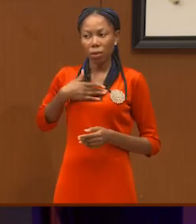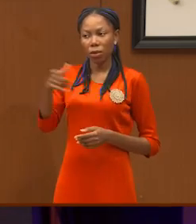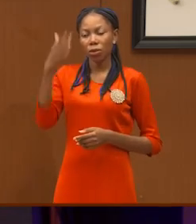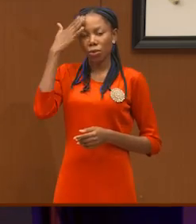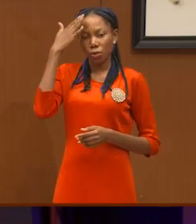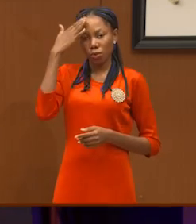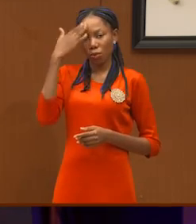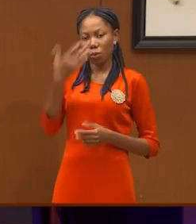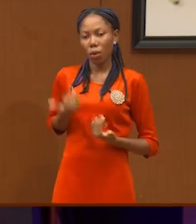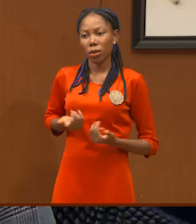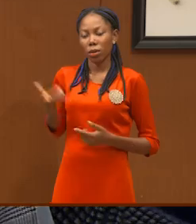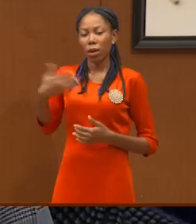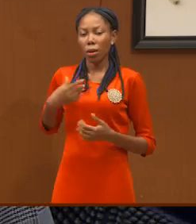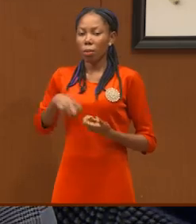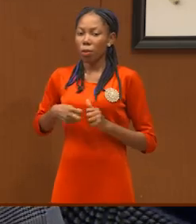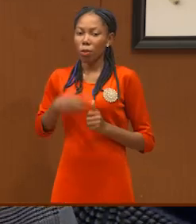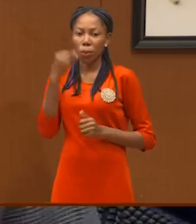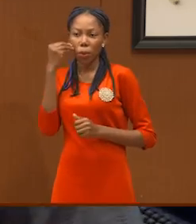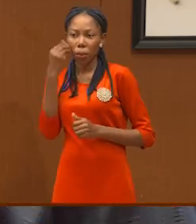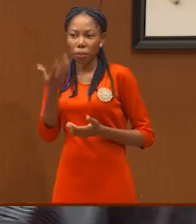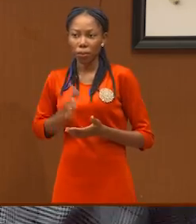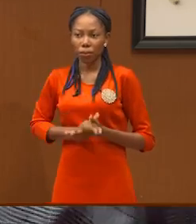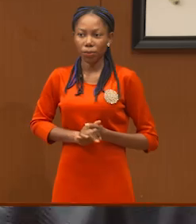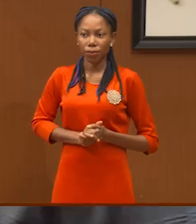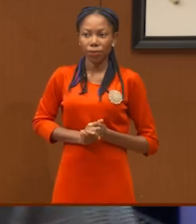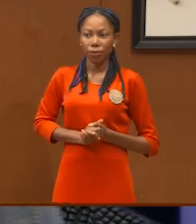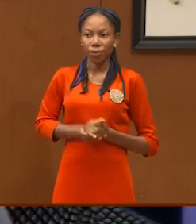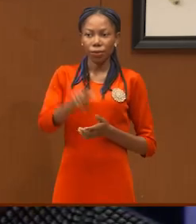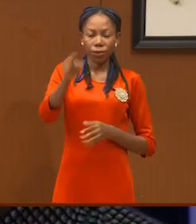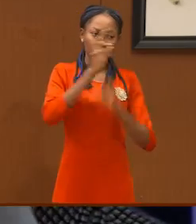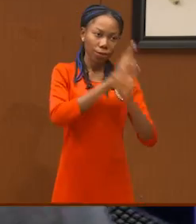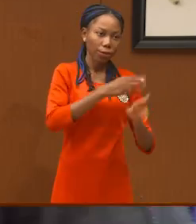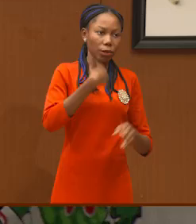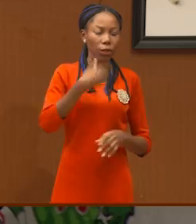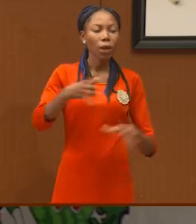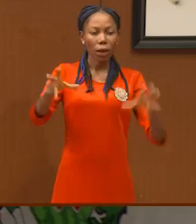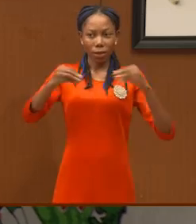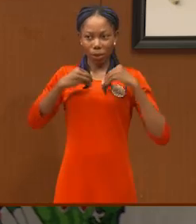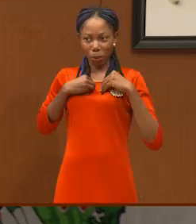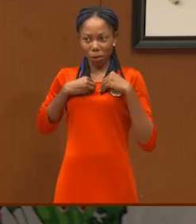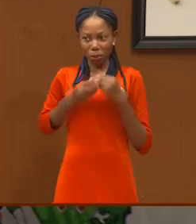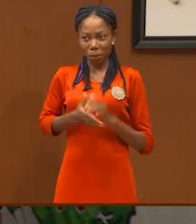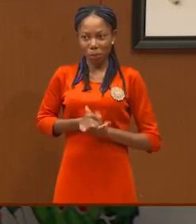I'm saying so. Please. Anyway, Your Honor, I accept it. You accept it.